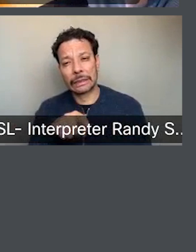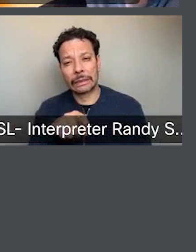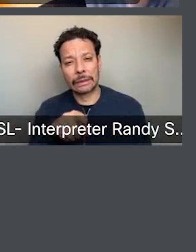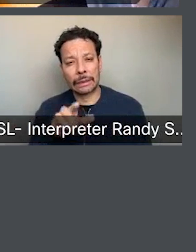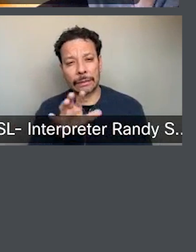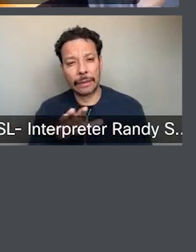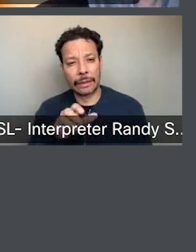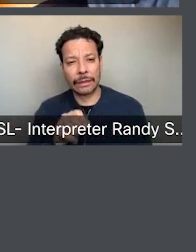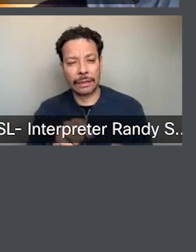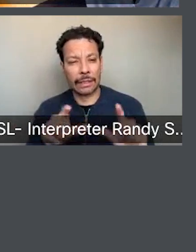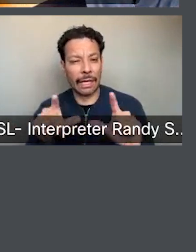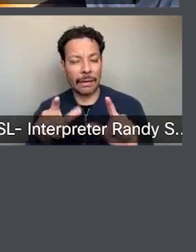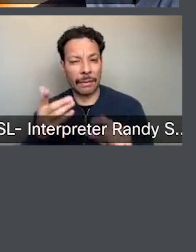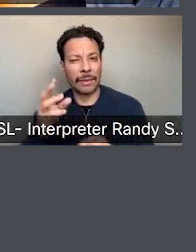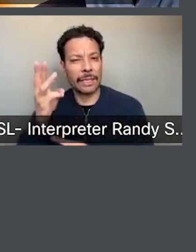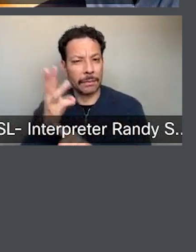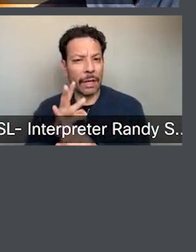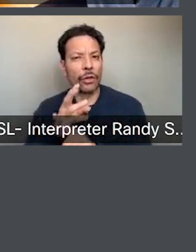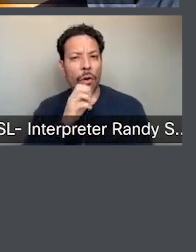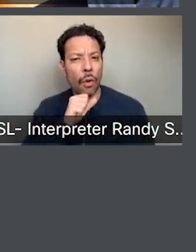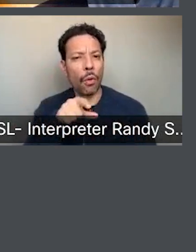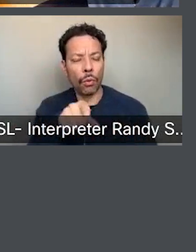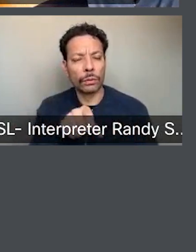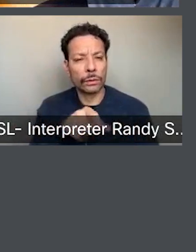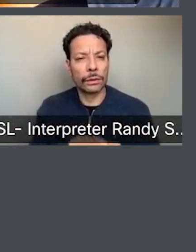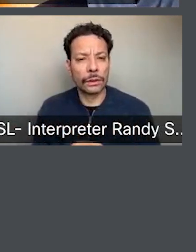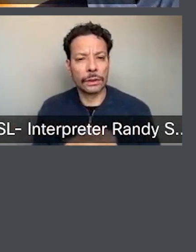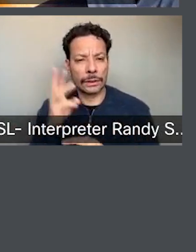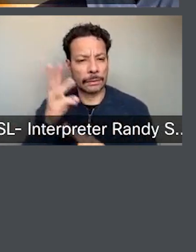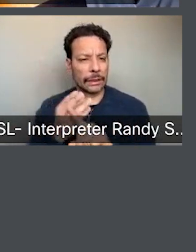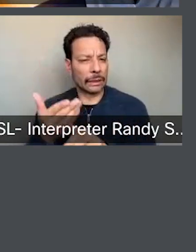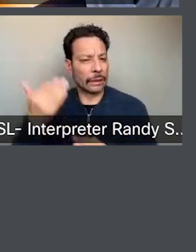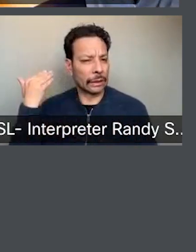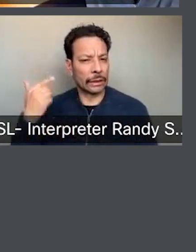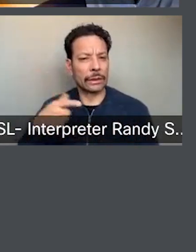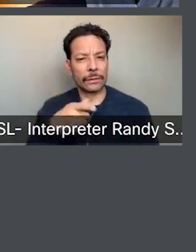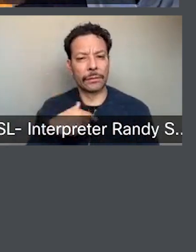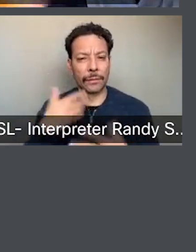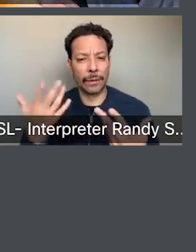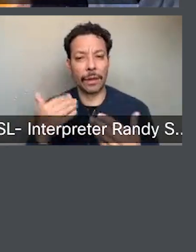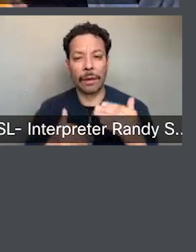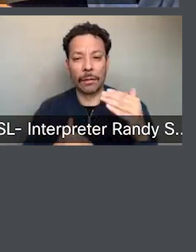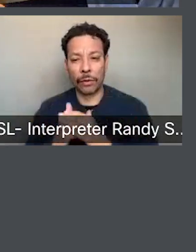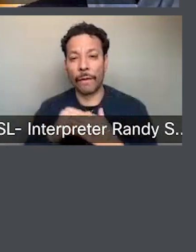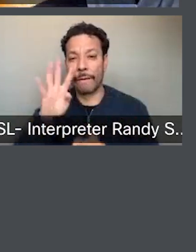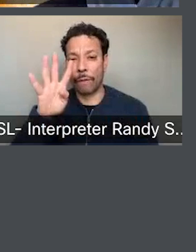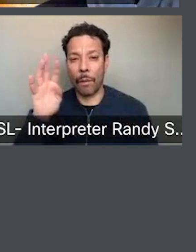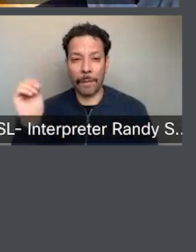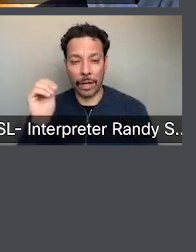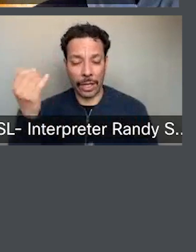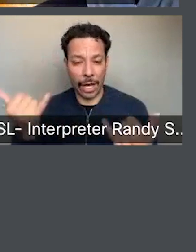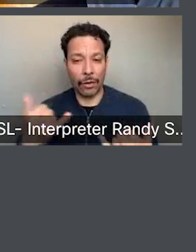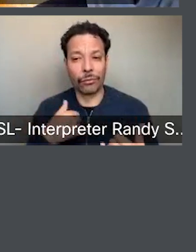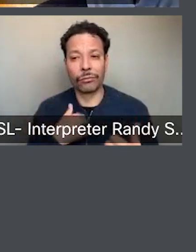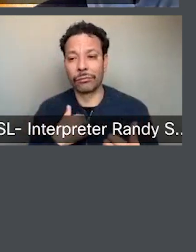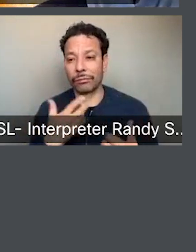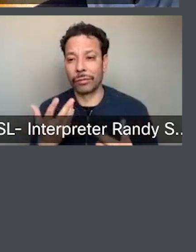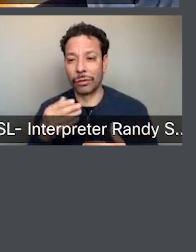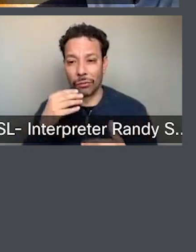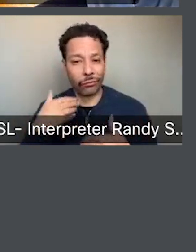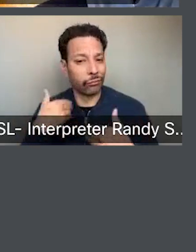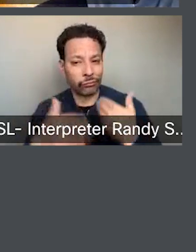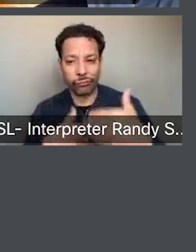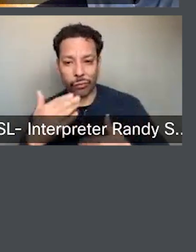slide is probably about 6 months old. So we may be up to 4 million by now because we're enrolling, we continue to